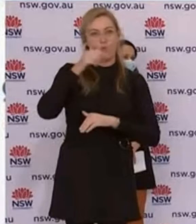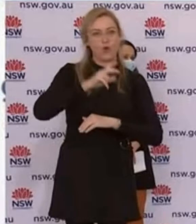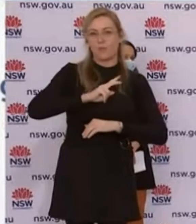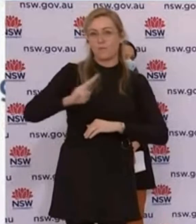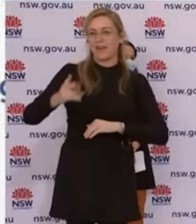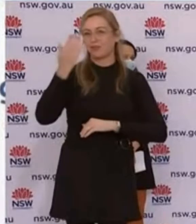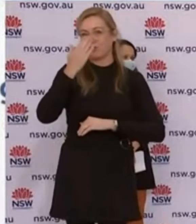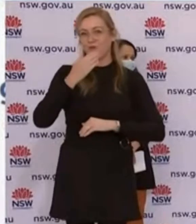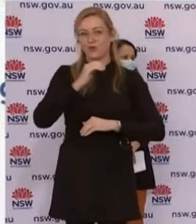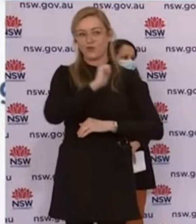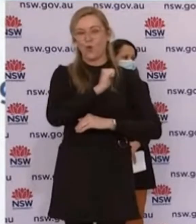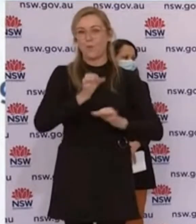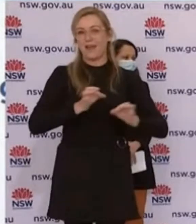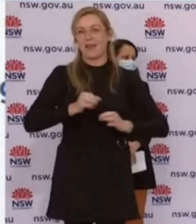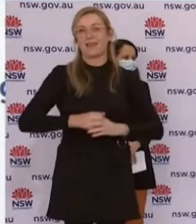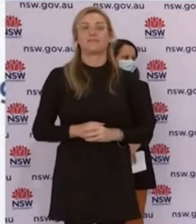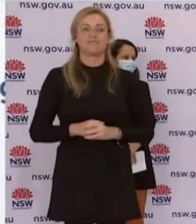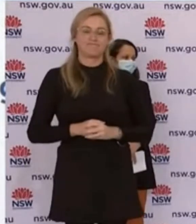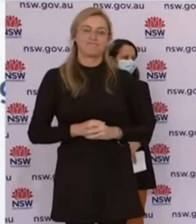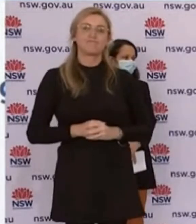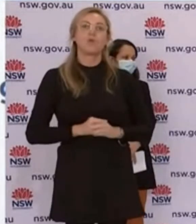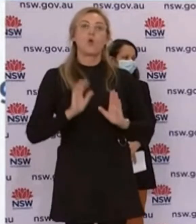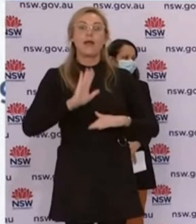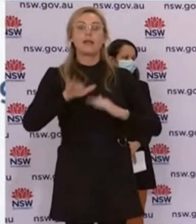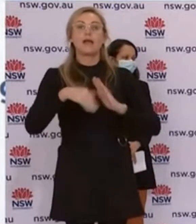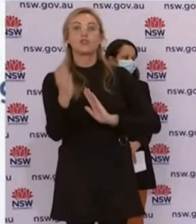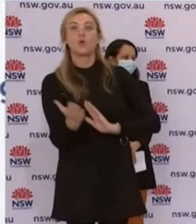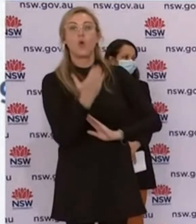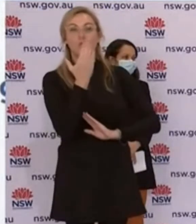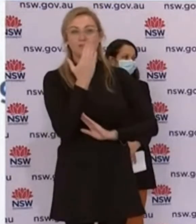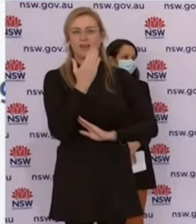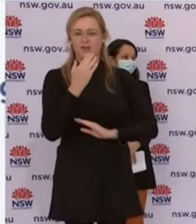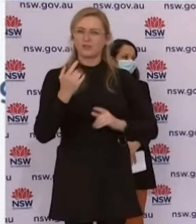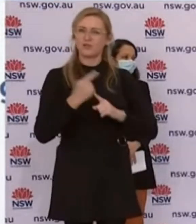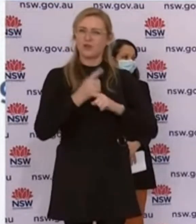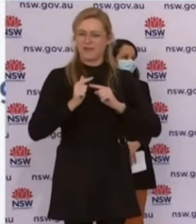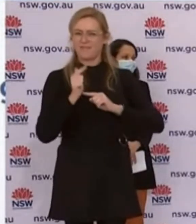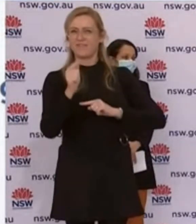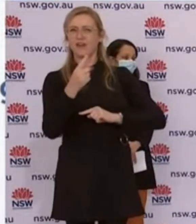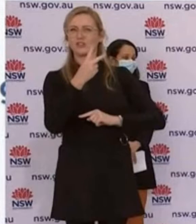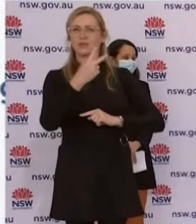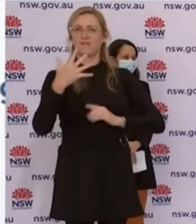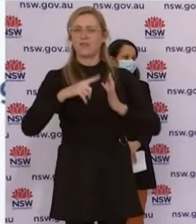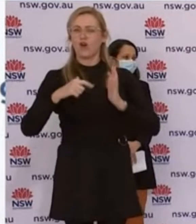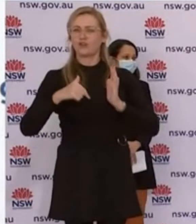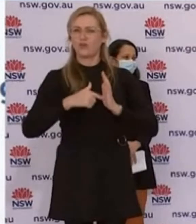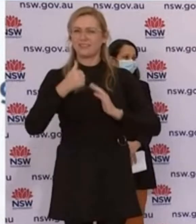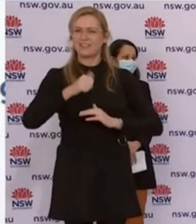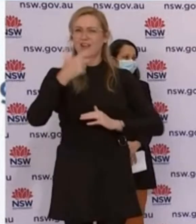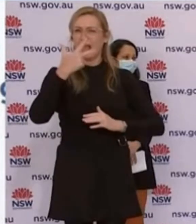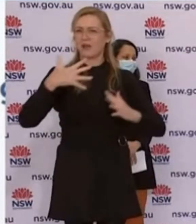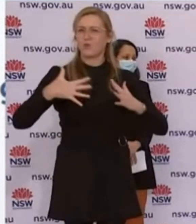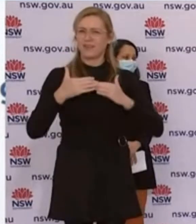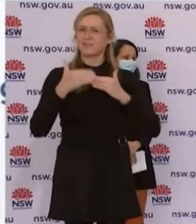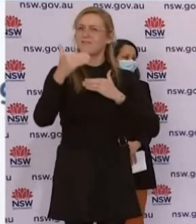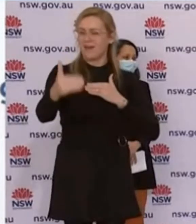back to school under this? Right, so obviously we need to look at that advice closer to the date. We're talking about a 25th of October return date. That's some 8 weeks